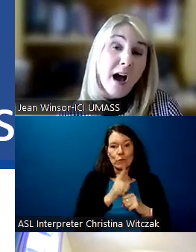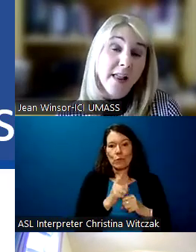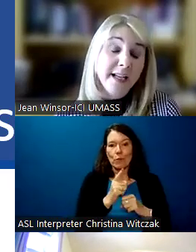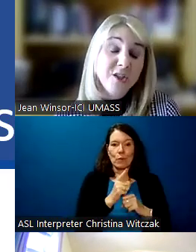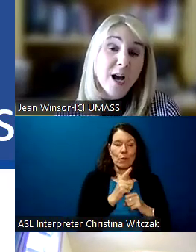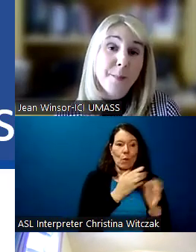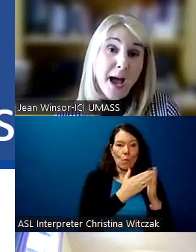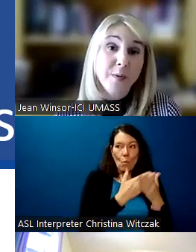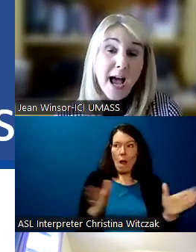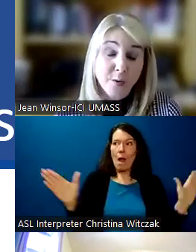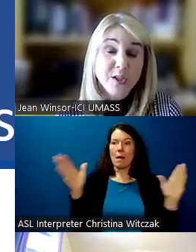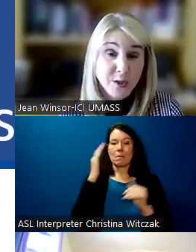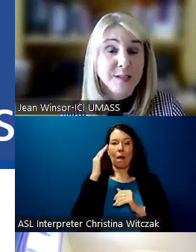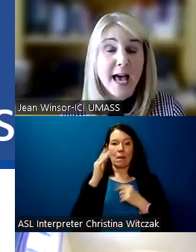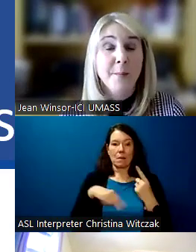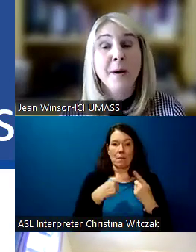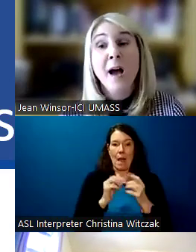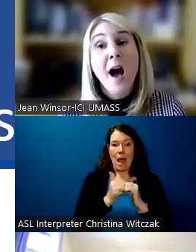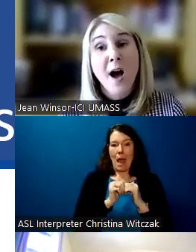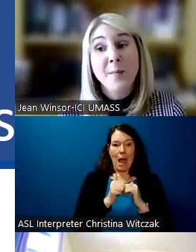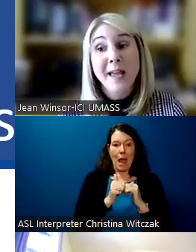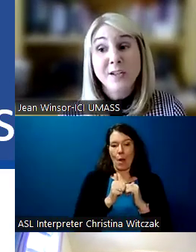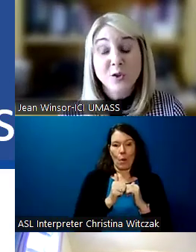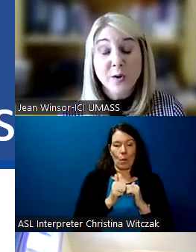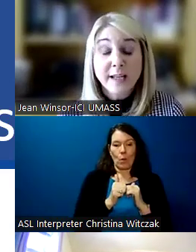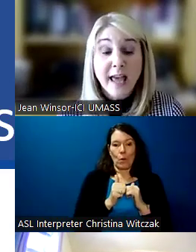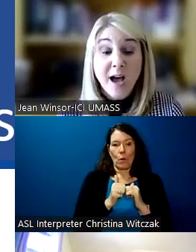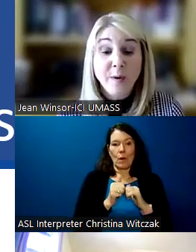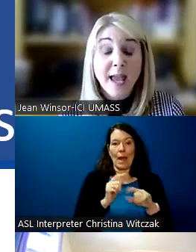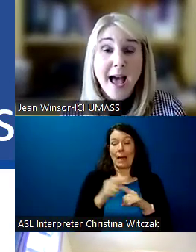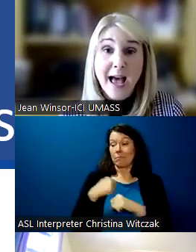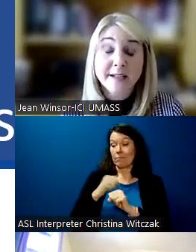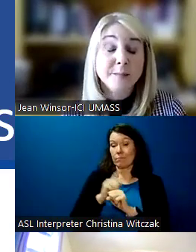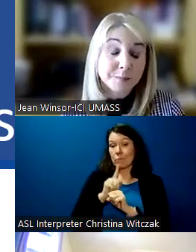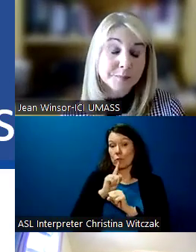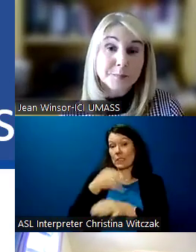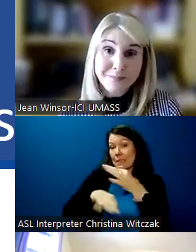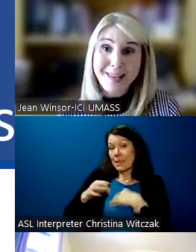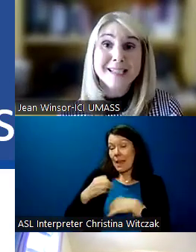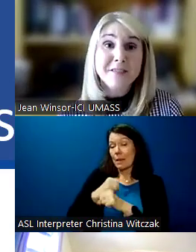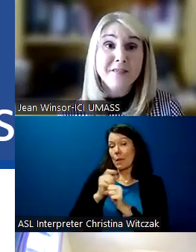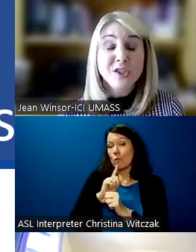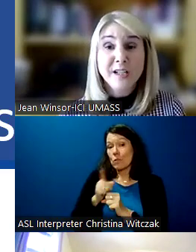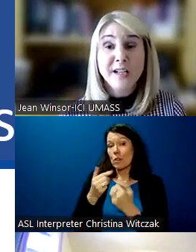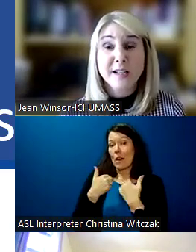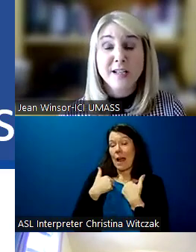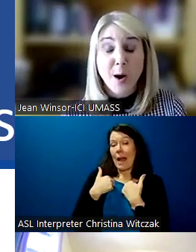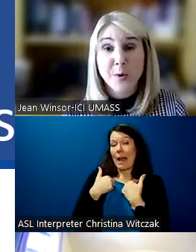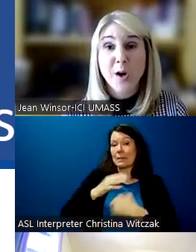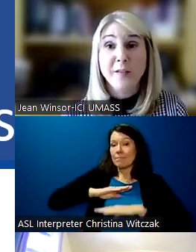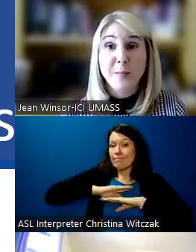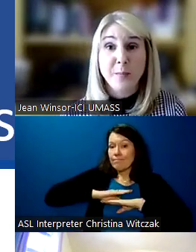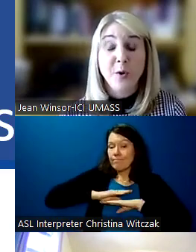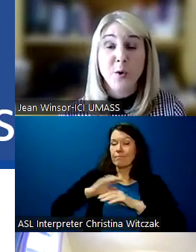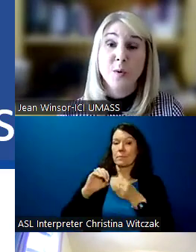widespread knowledge about how to use them, and ensuring that we had a sufficient